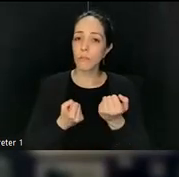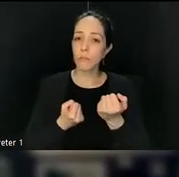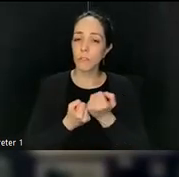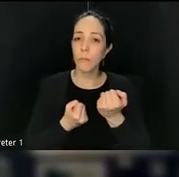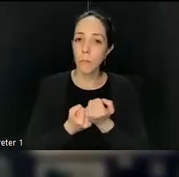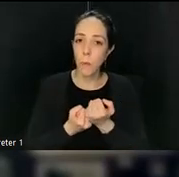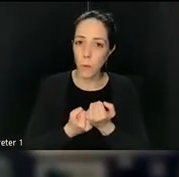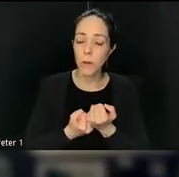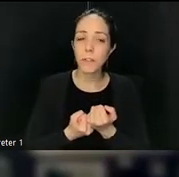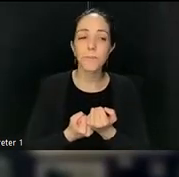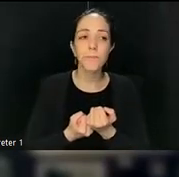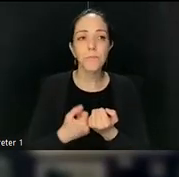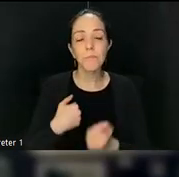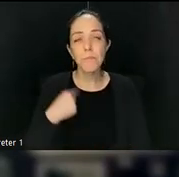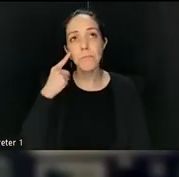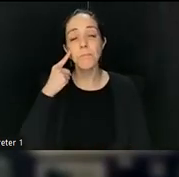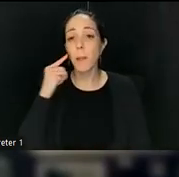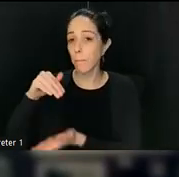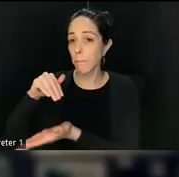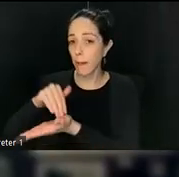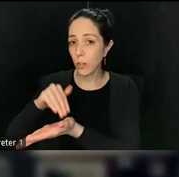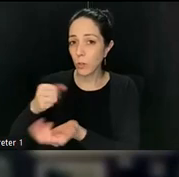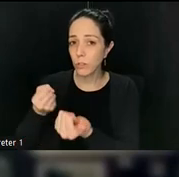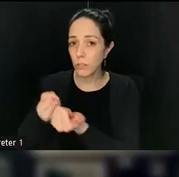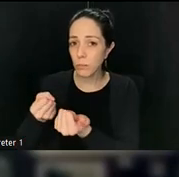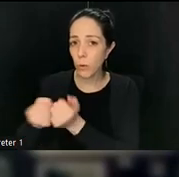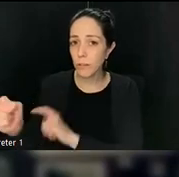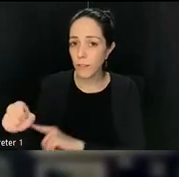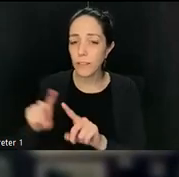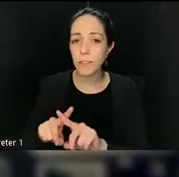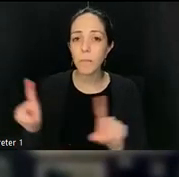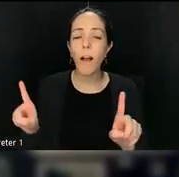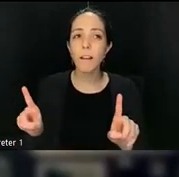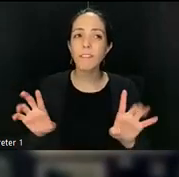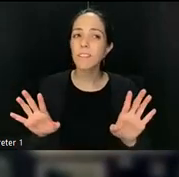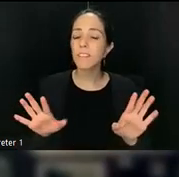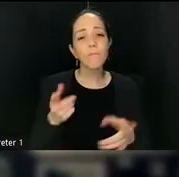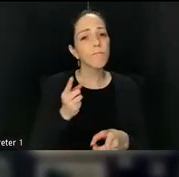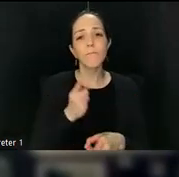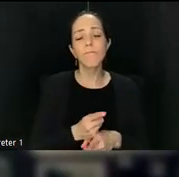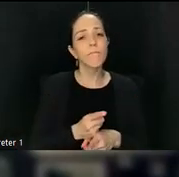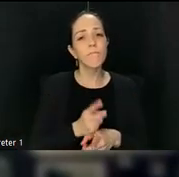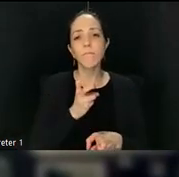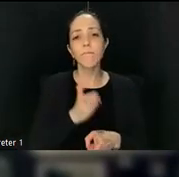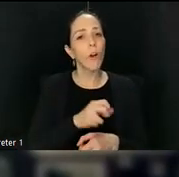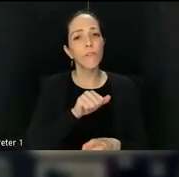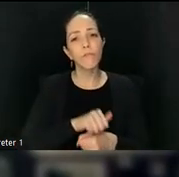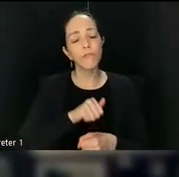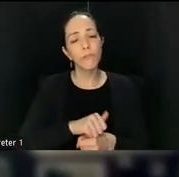in medical, but also, you know, it's just very taxing. And